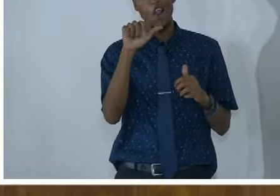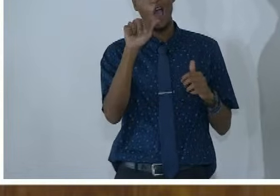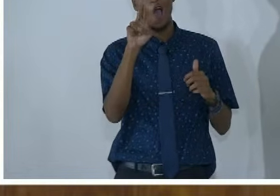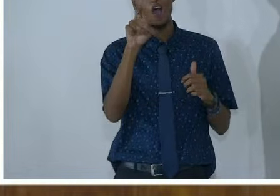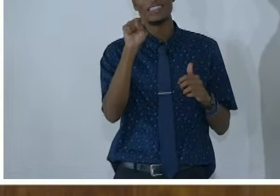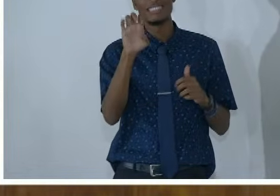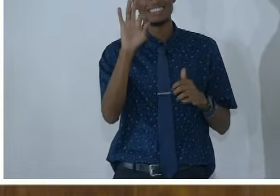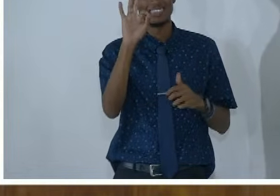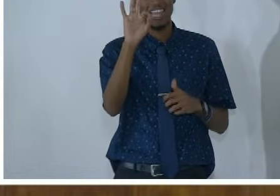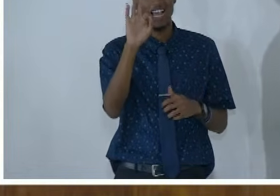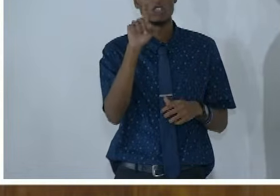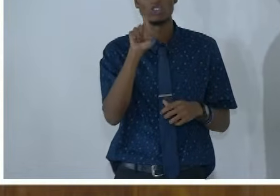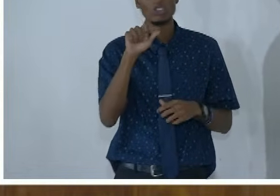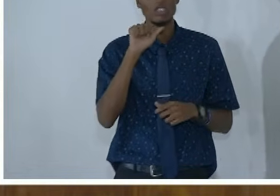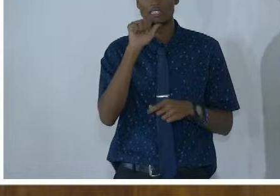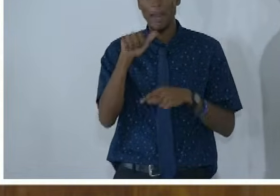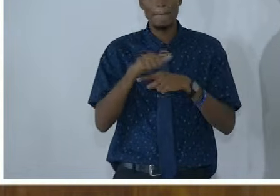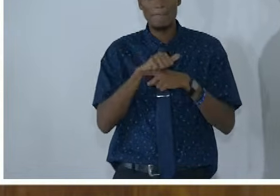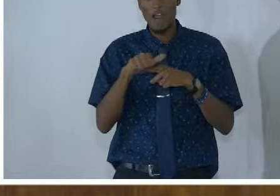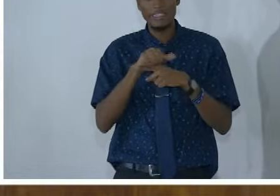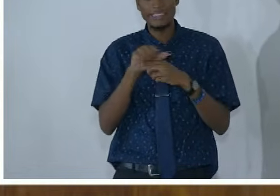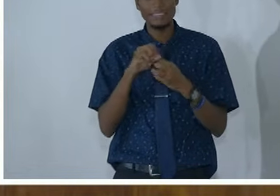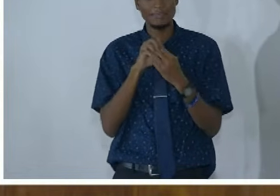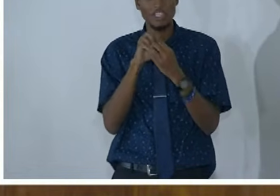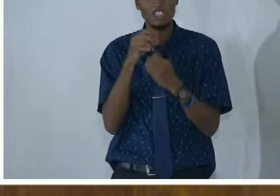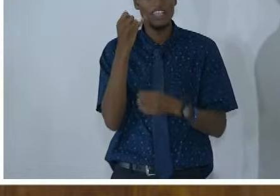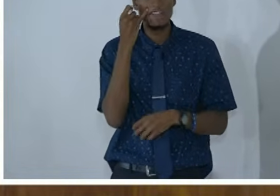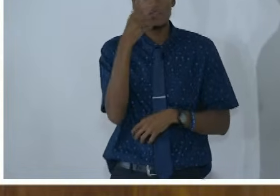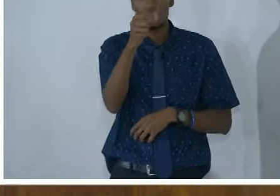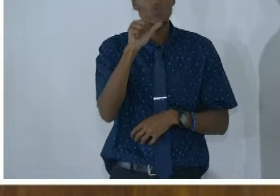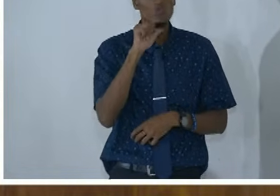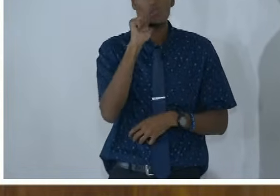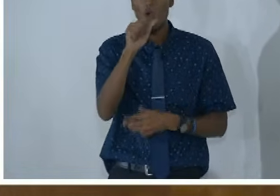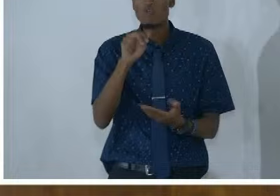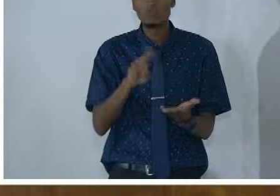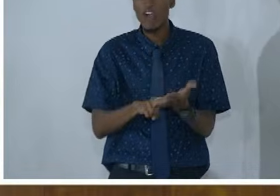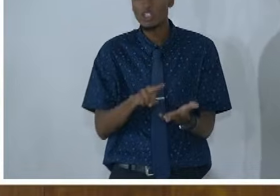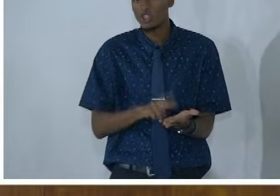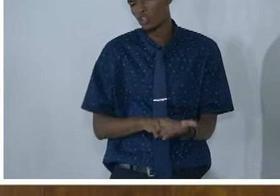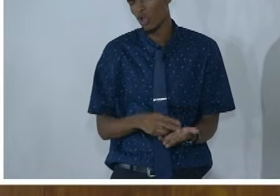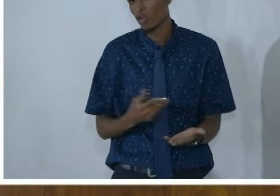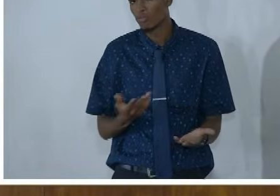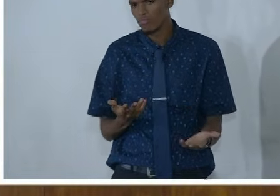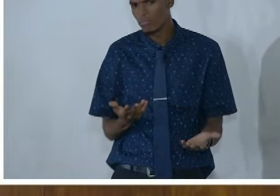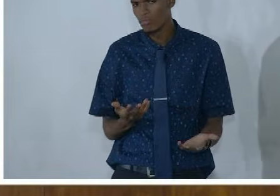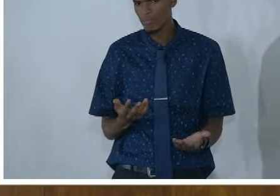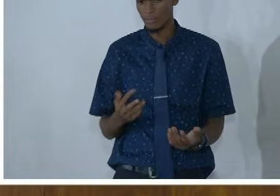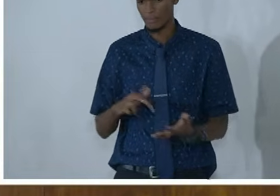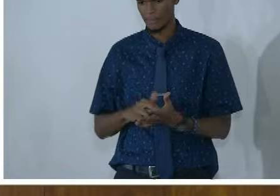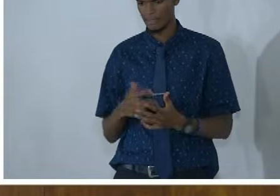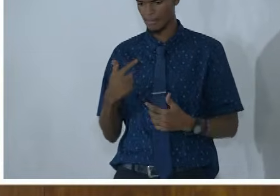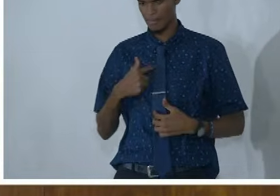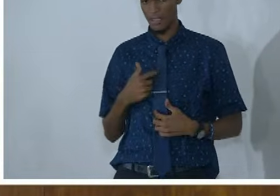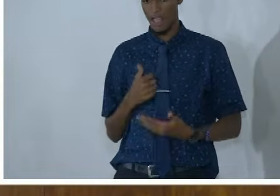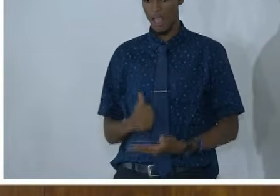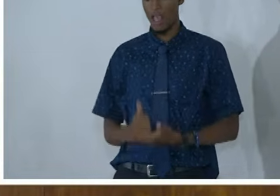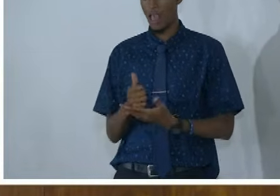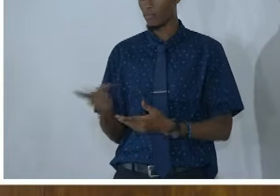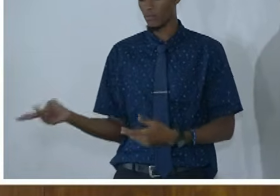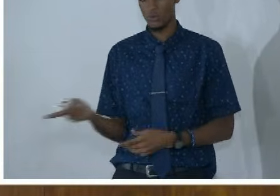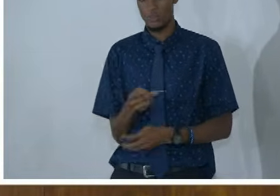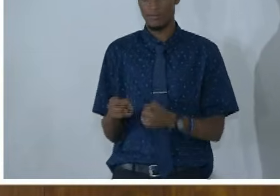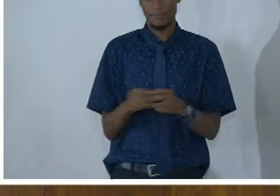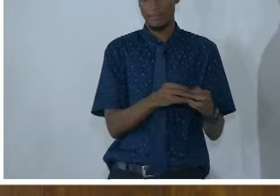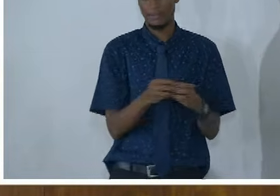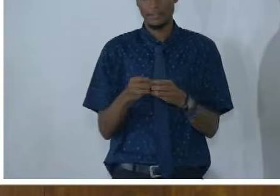practice mediation if you are not registered. And so it makes me wonder then if the real